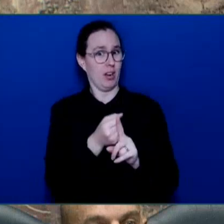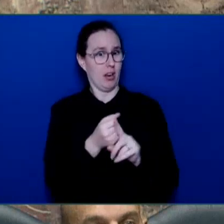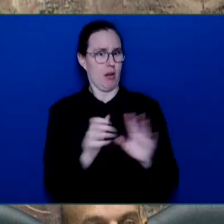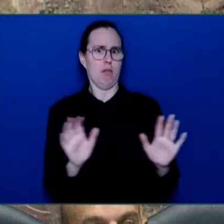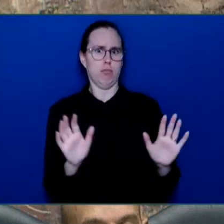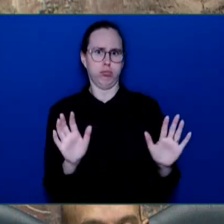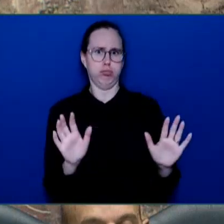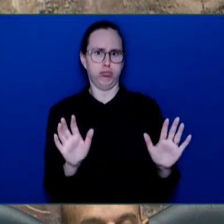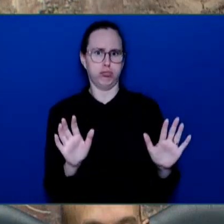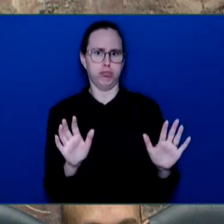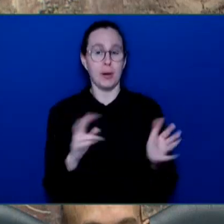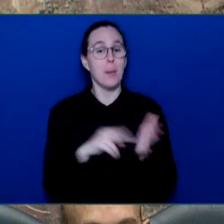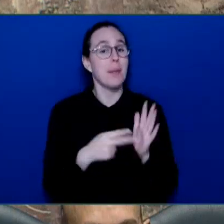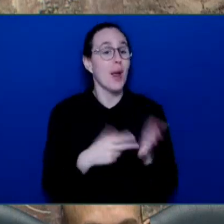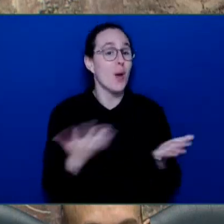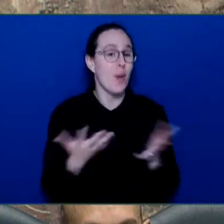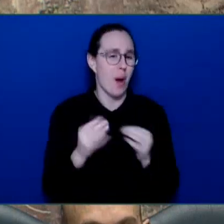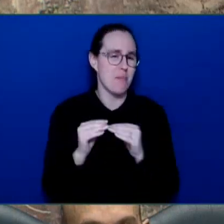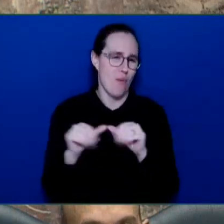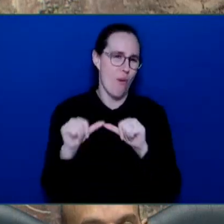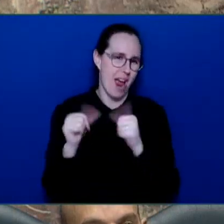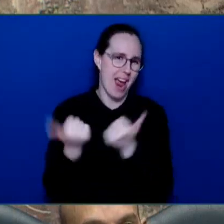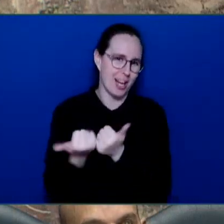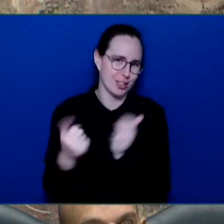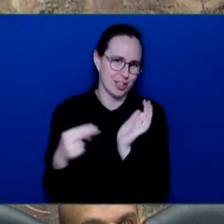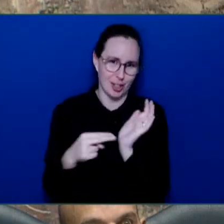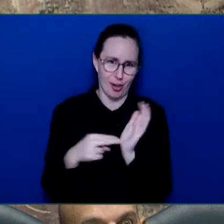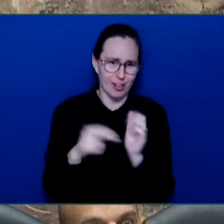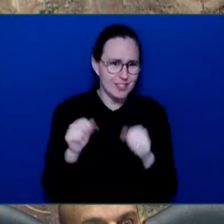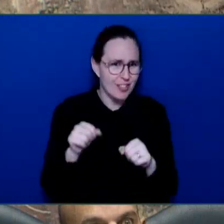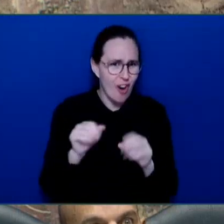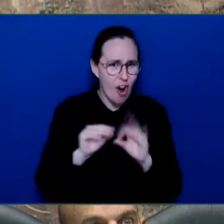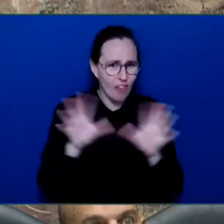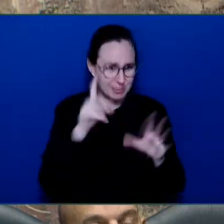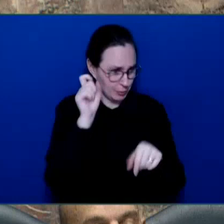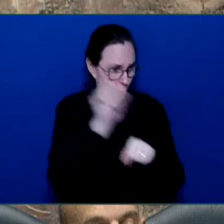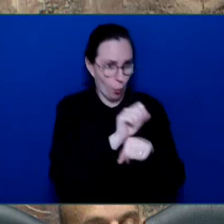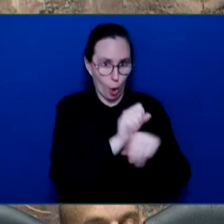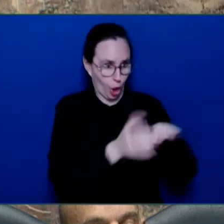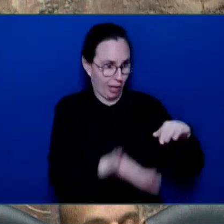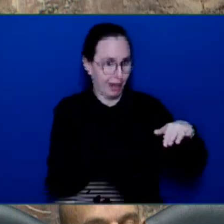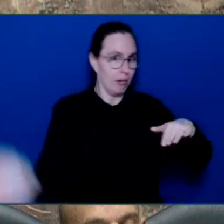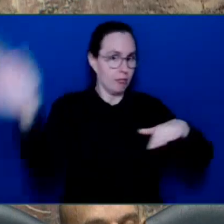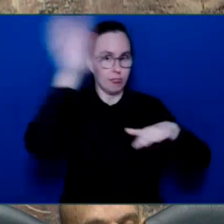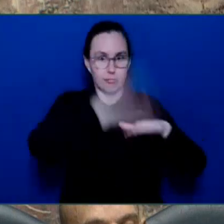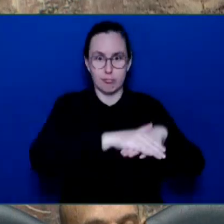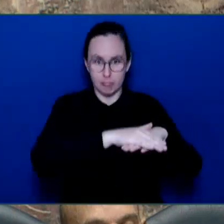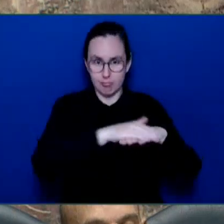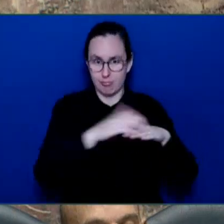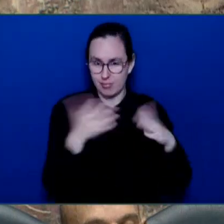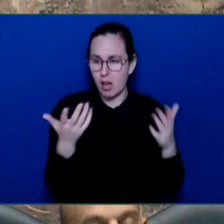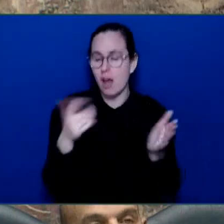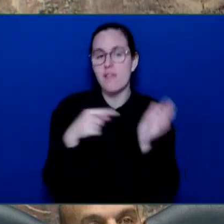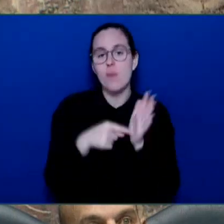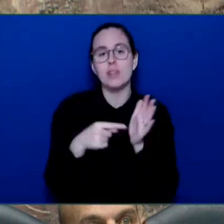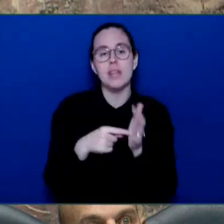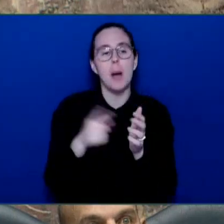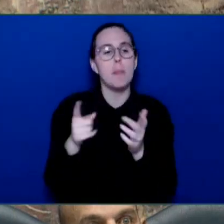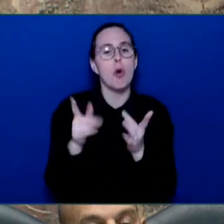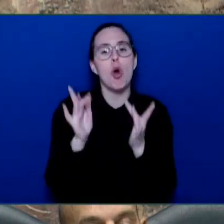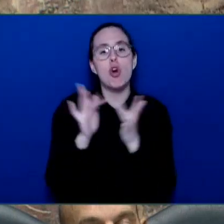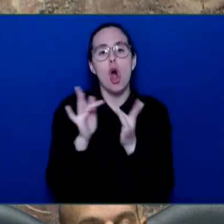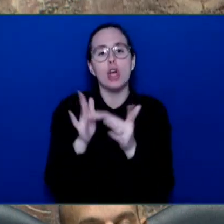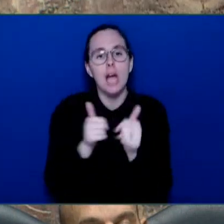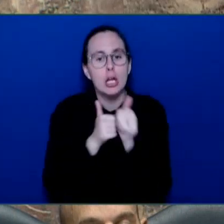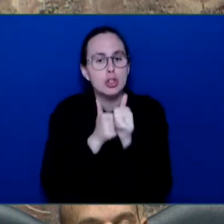when we were doing contact tracing and adding immunization centres. We didn't want to give up people in the public health care